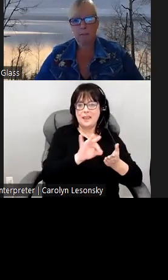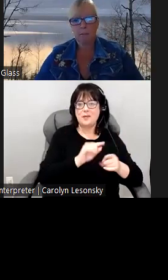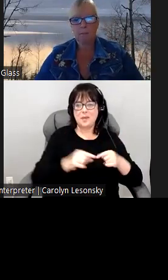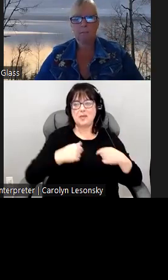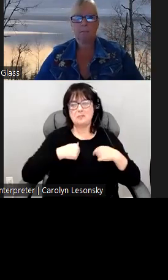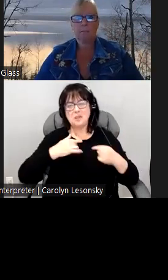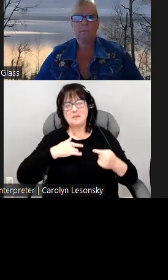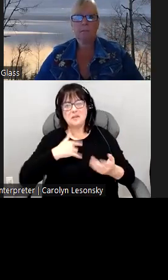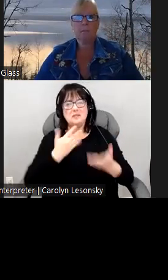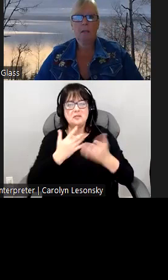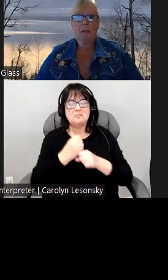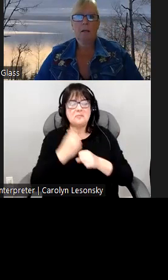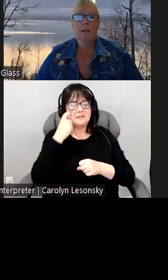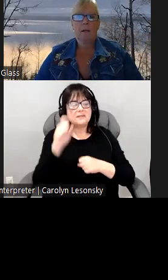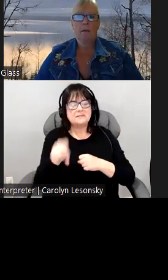opinion.